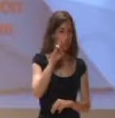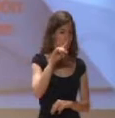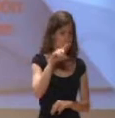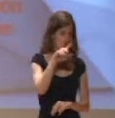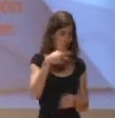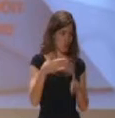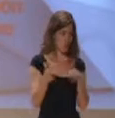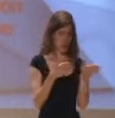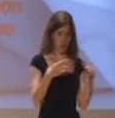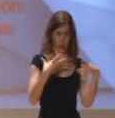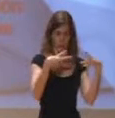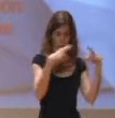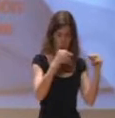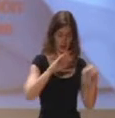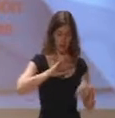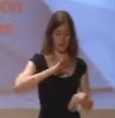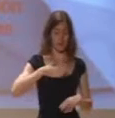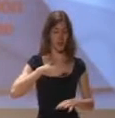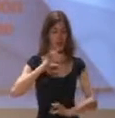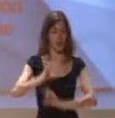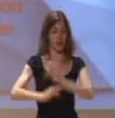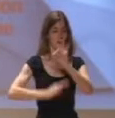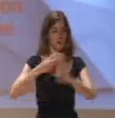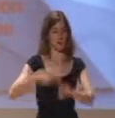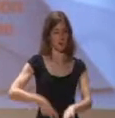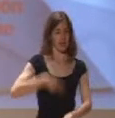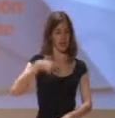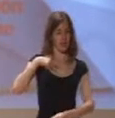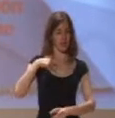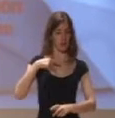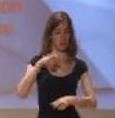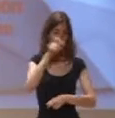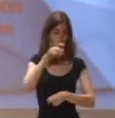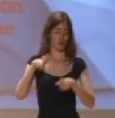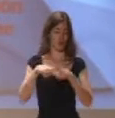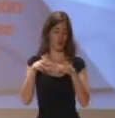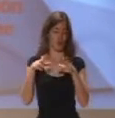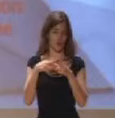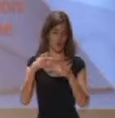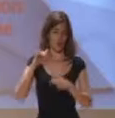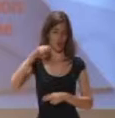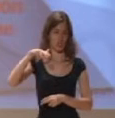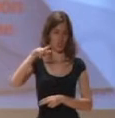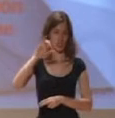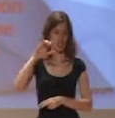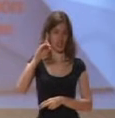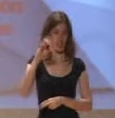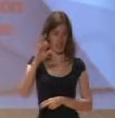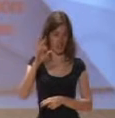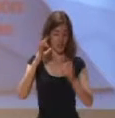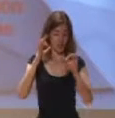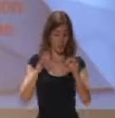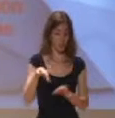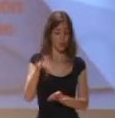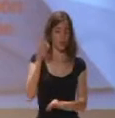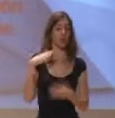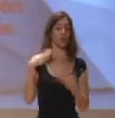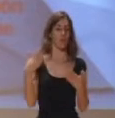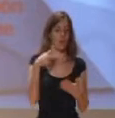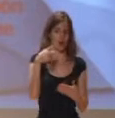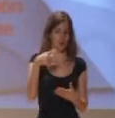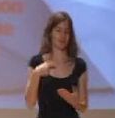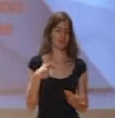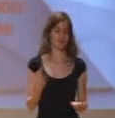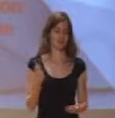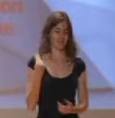ended on March 31st. Tomorrow we have the General Assembly of INREDI partners, and one of the decisions that we need to